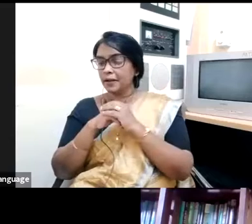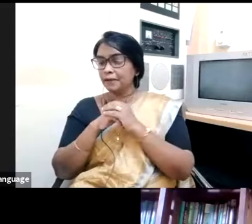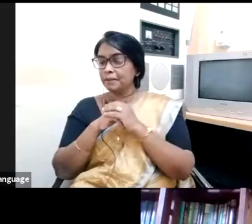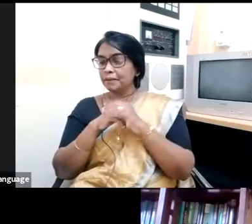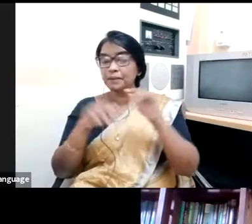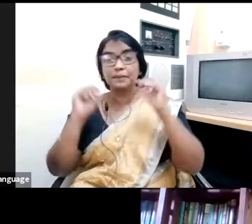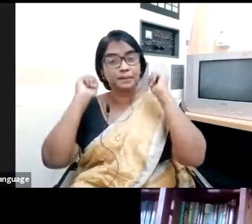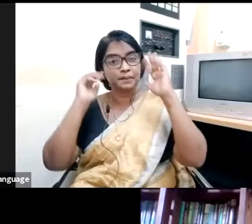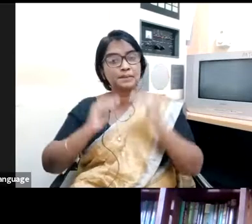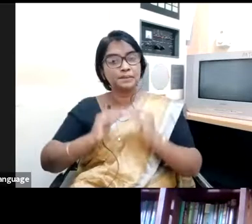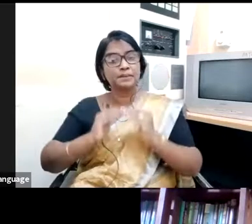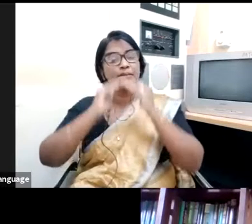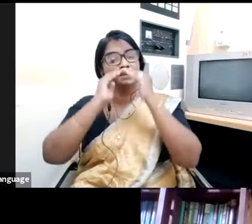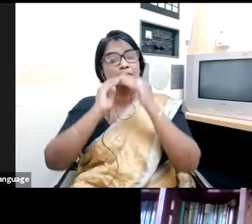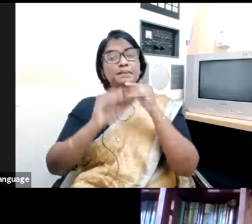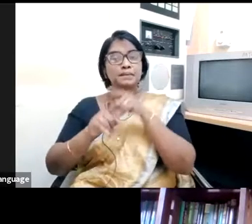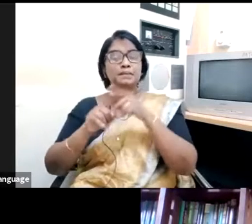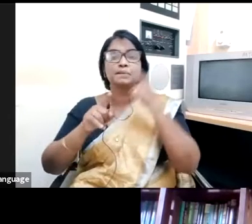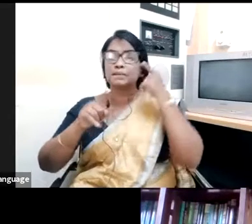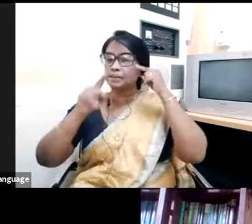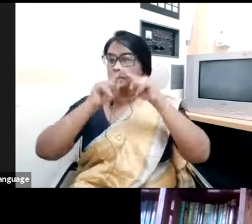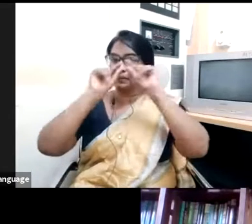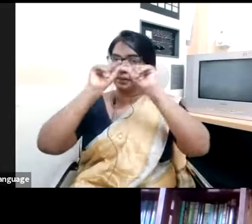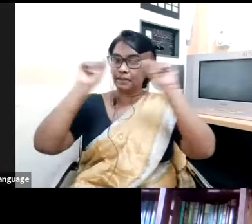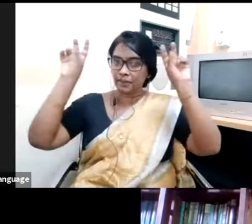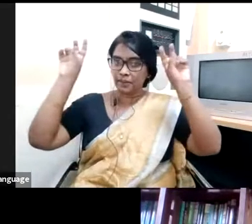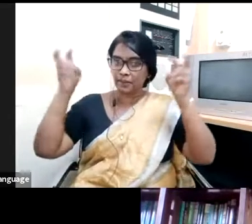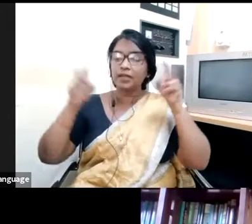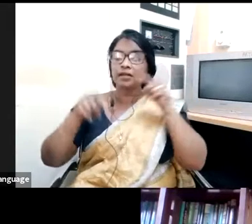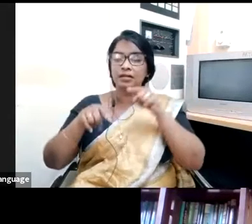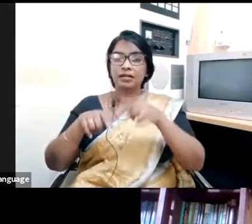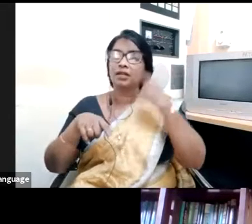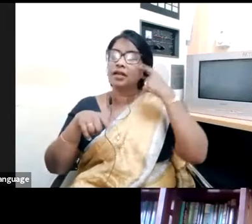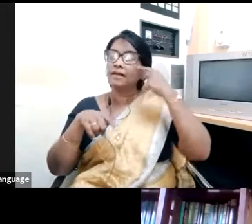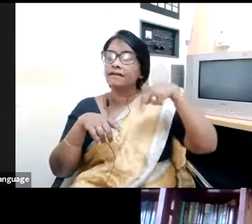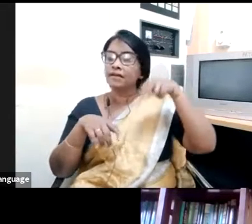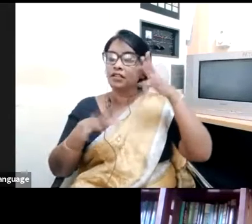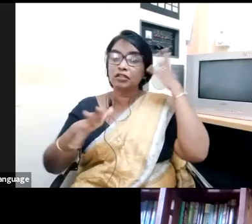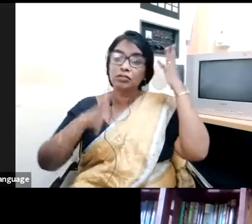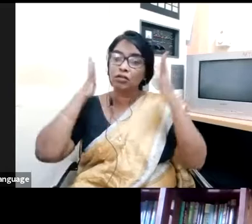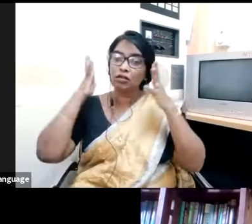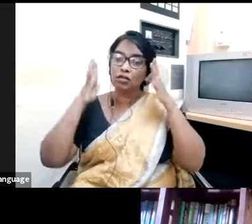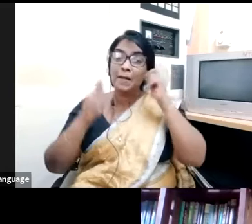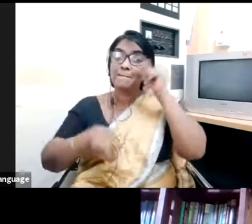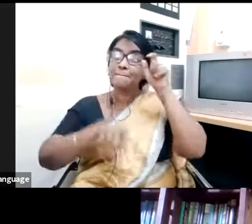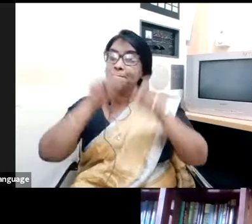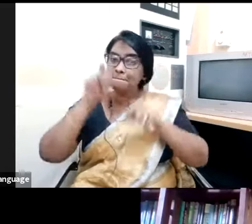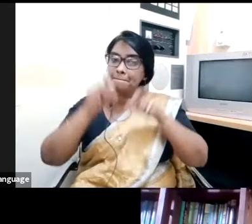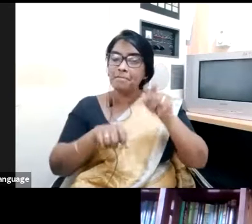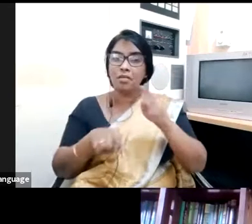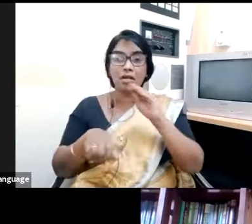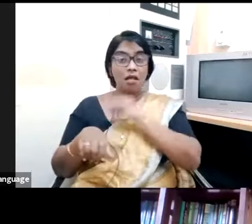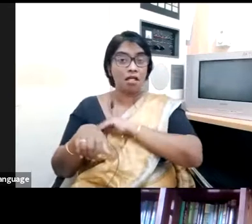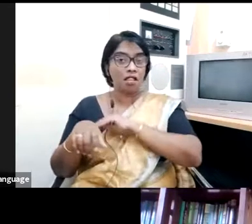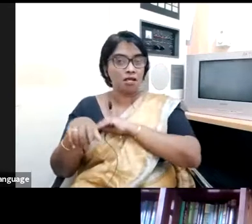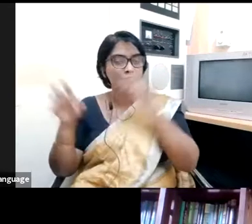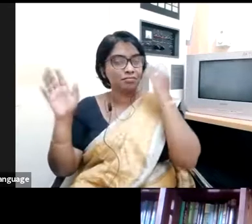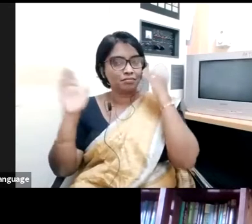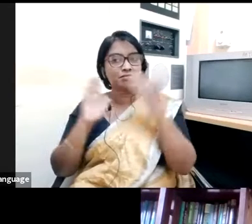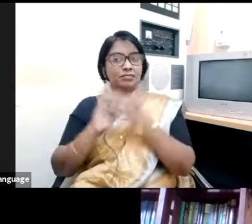We believe in people, planet, and profit. We have developed, 295 new housing units